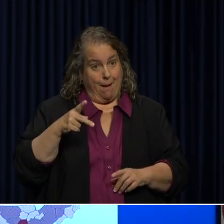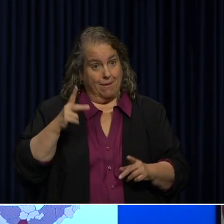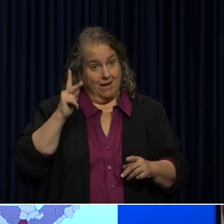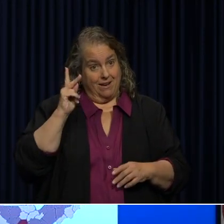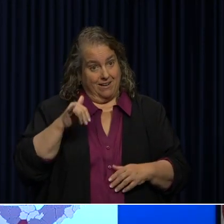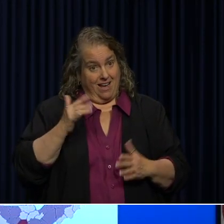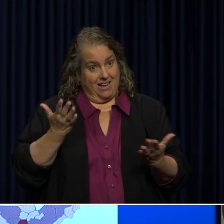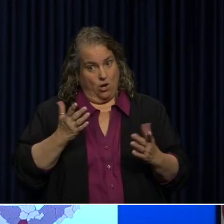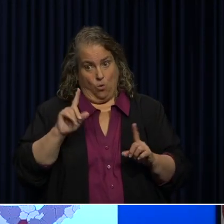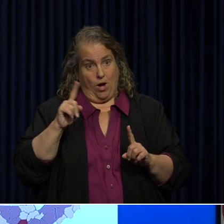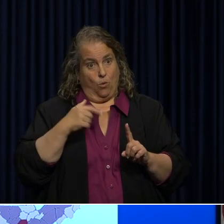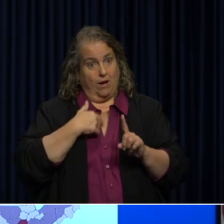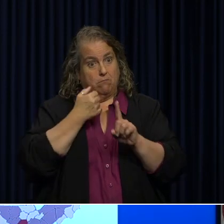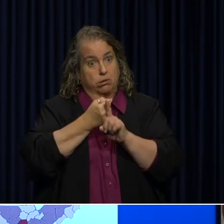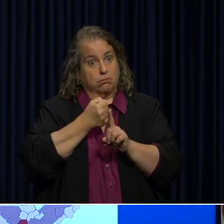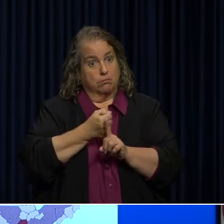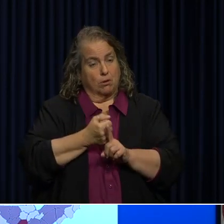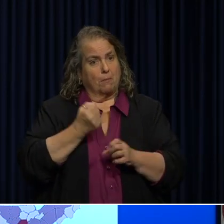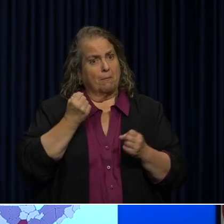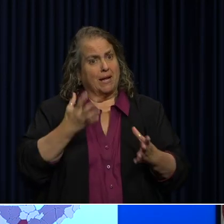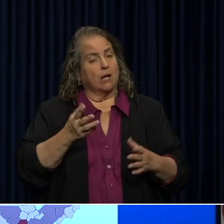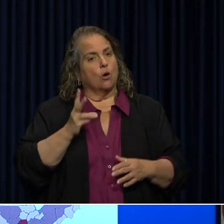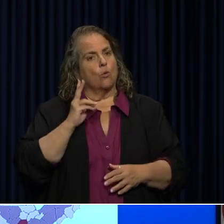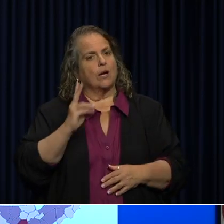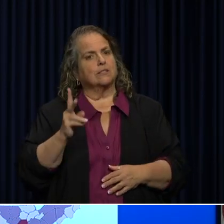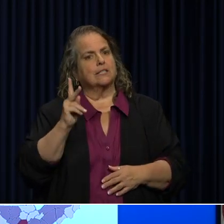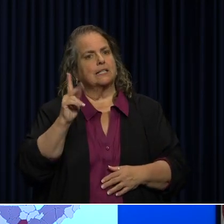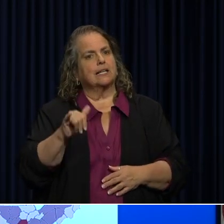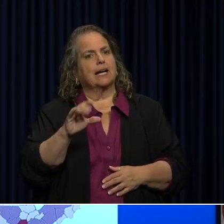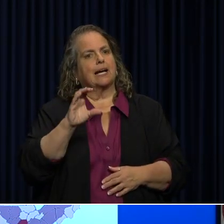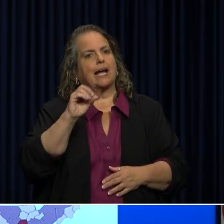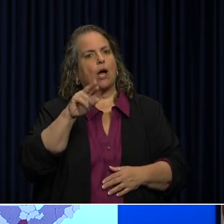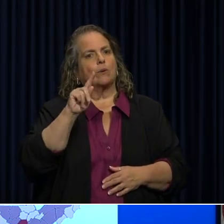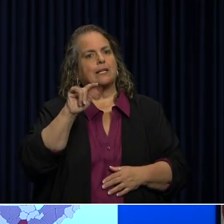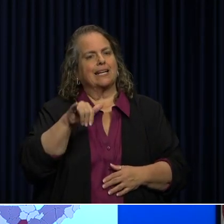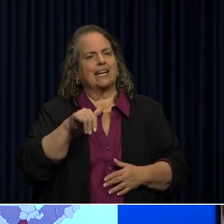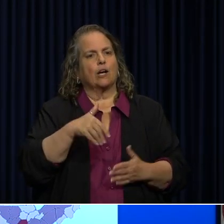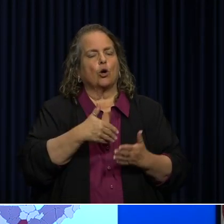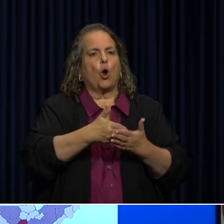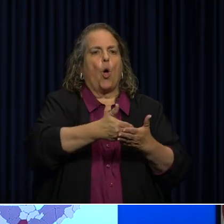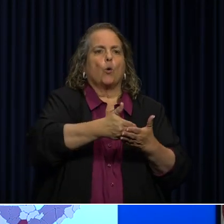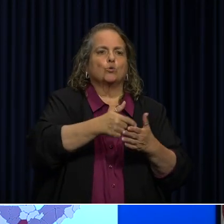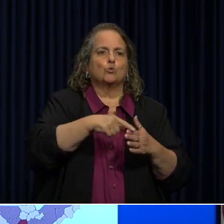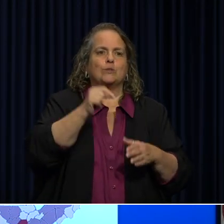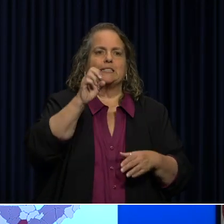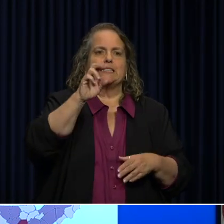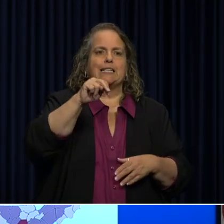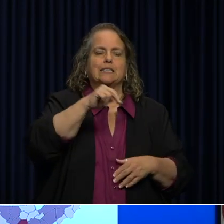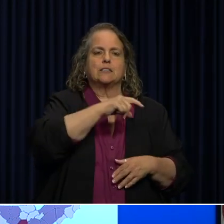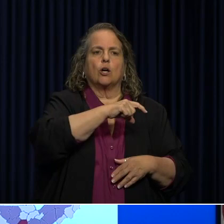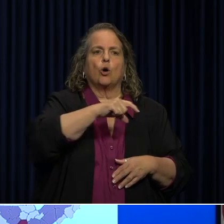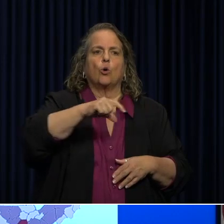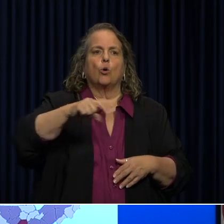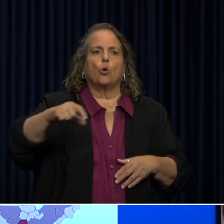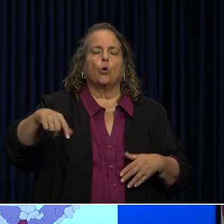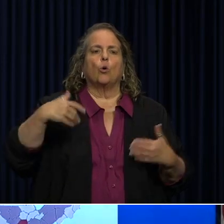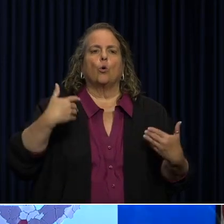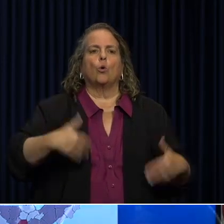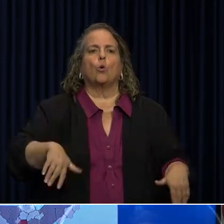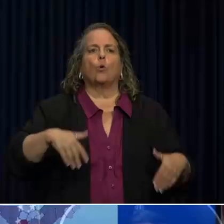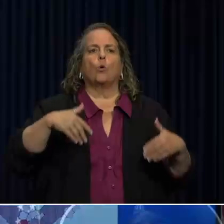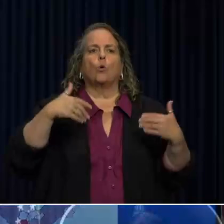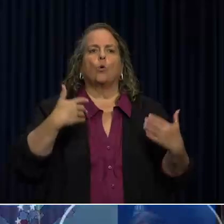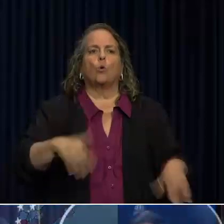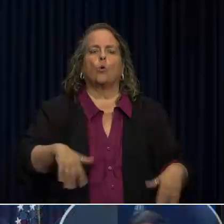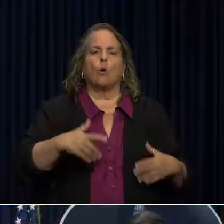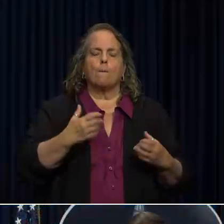we've been hit, there are a lot of western Kentucky counties very close to that Tennessee line that by portion of population have been